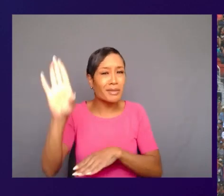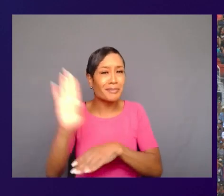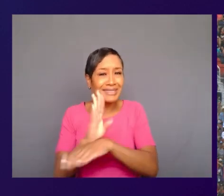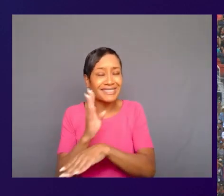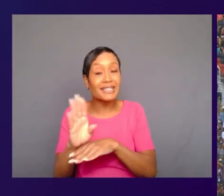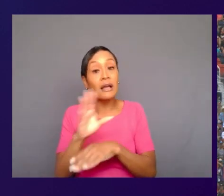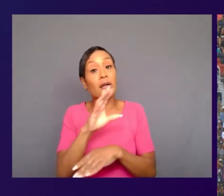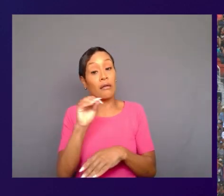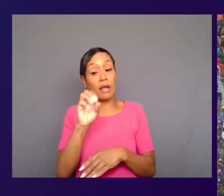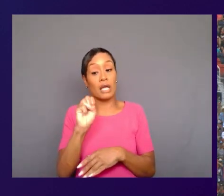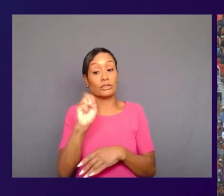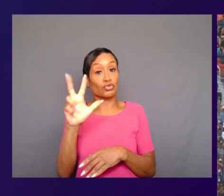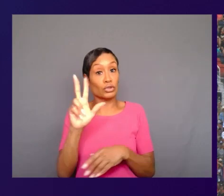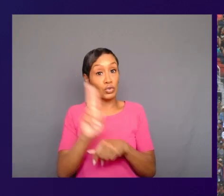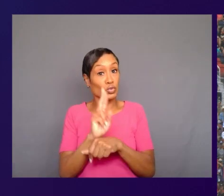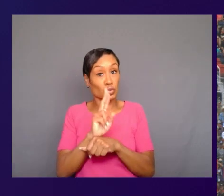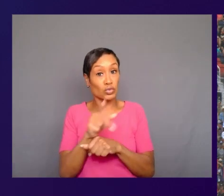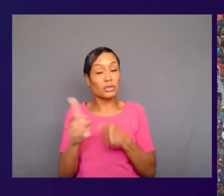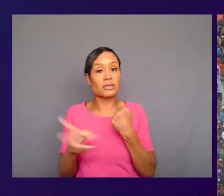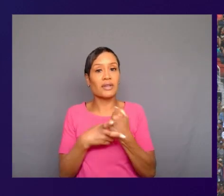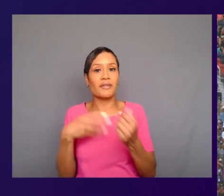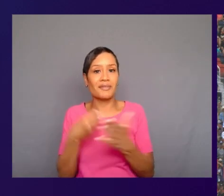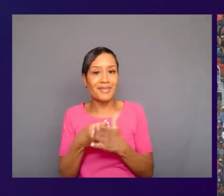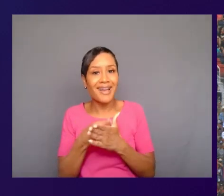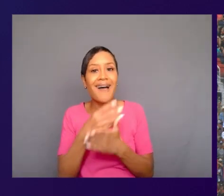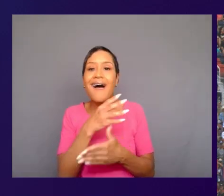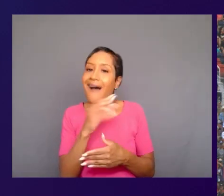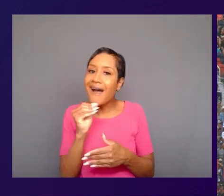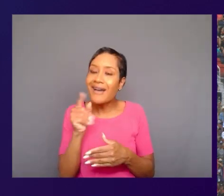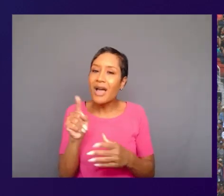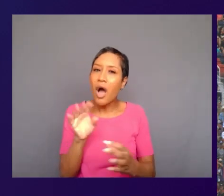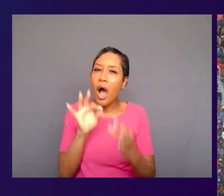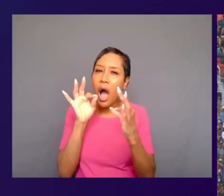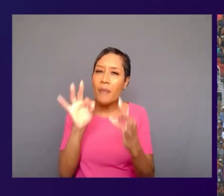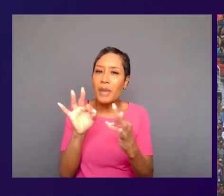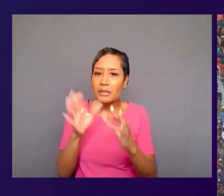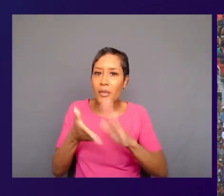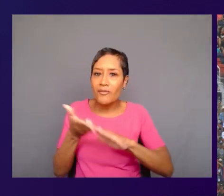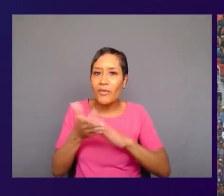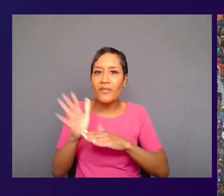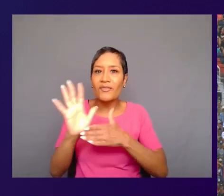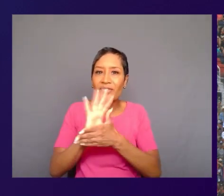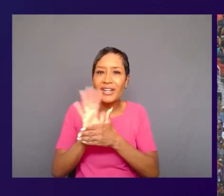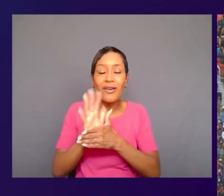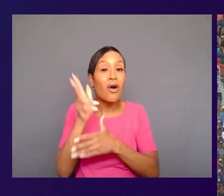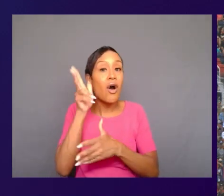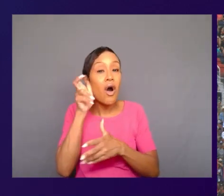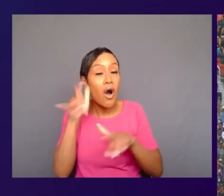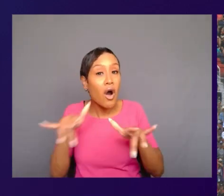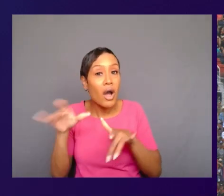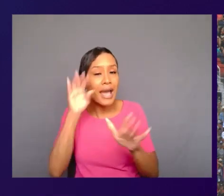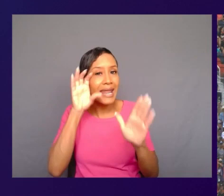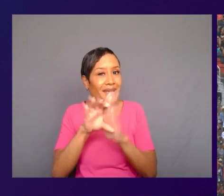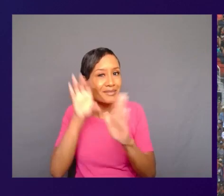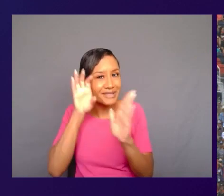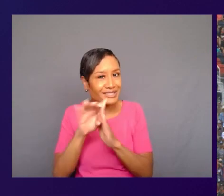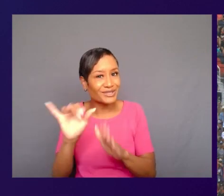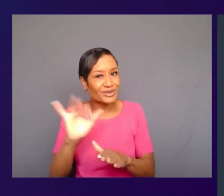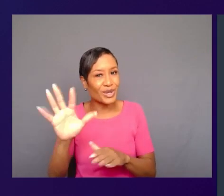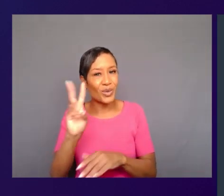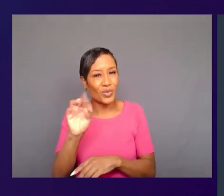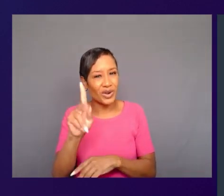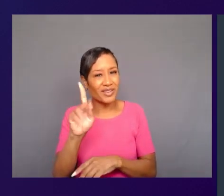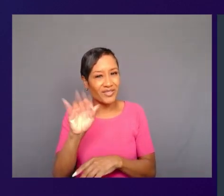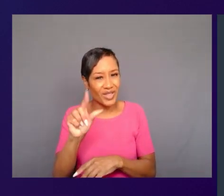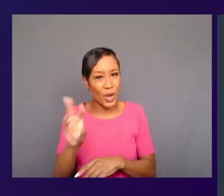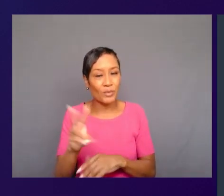Amazon S3, they not only saved money, but they actually optimized the performance of their video, audio, and image-based workflows. We have